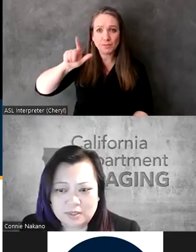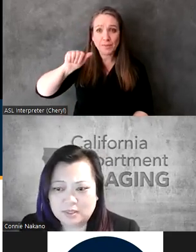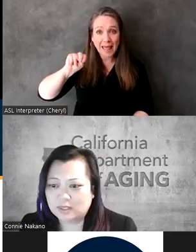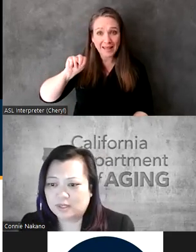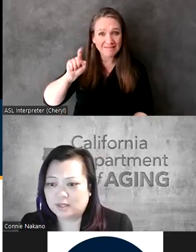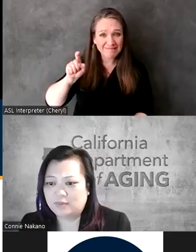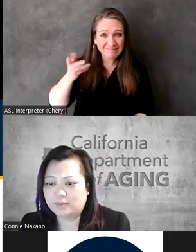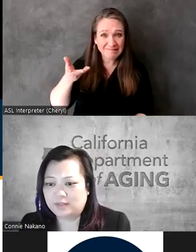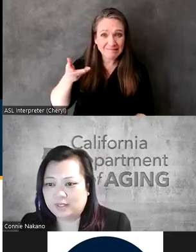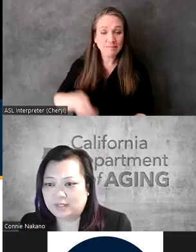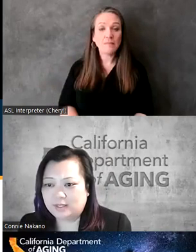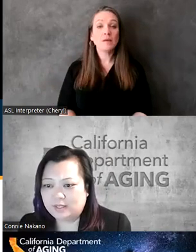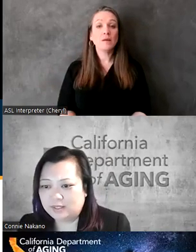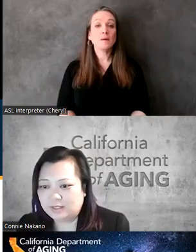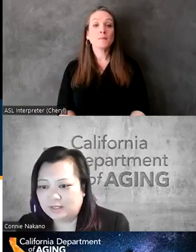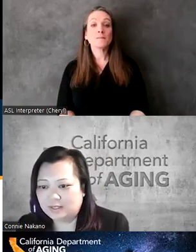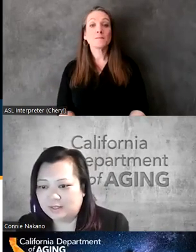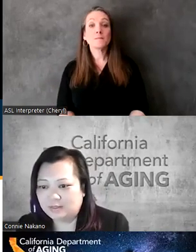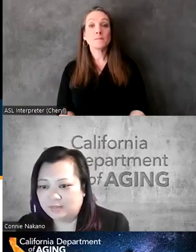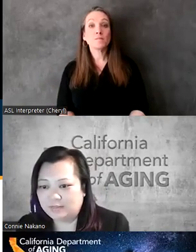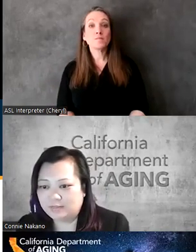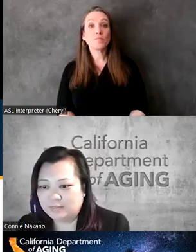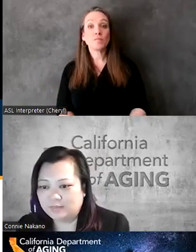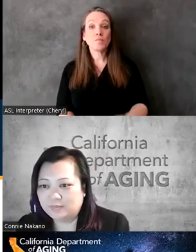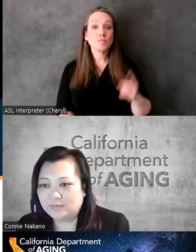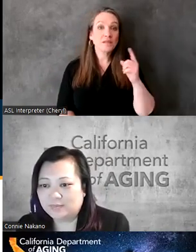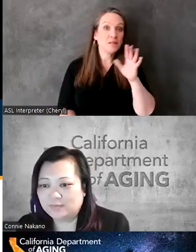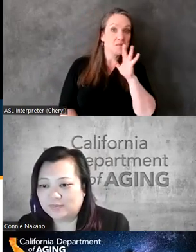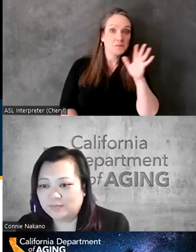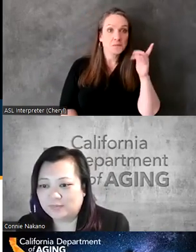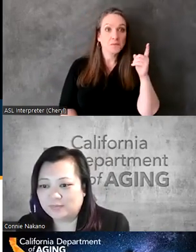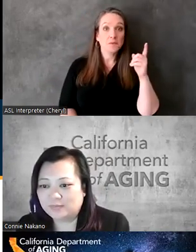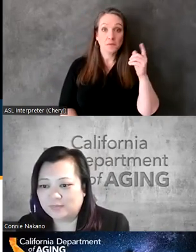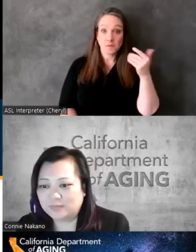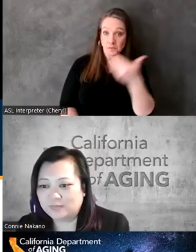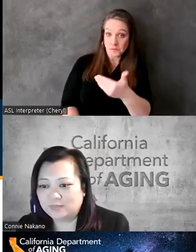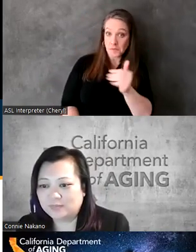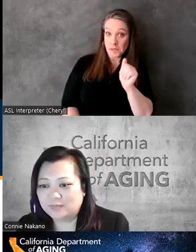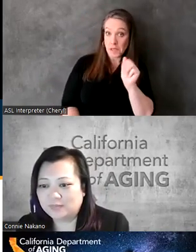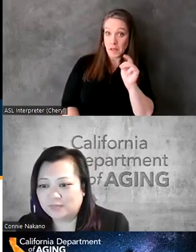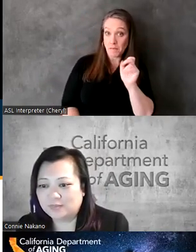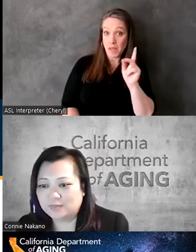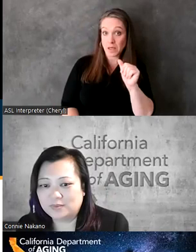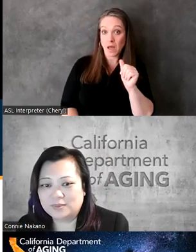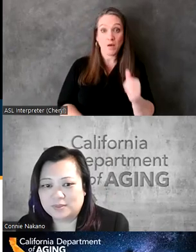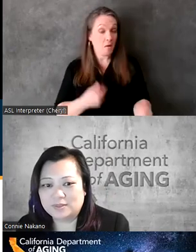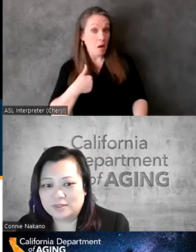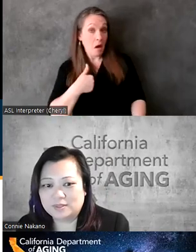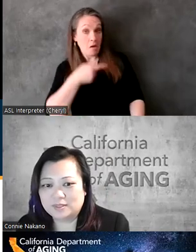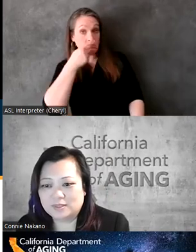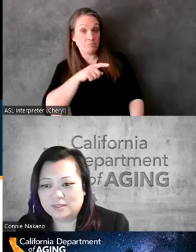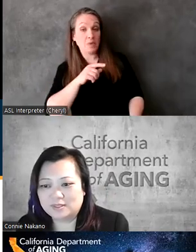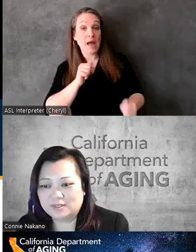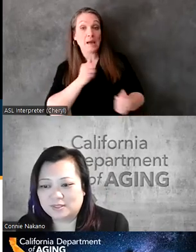I can take that. Ani? Oh, go ahead. Amanda, did you want to take that, please? We can both provide an answer. Yeah, I Okay. just want